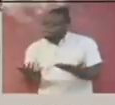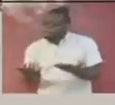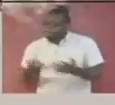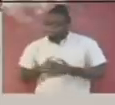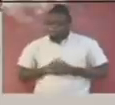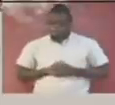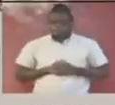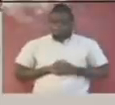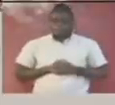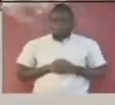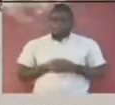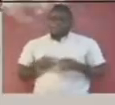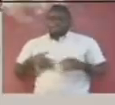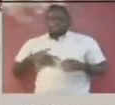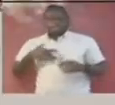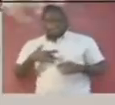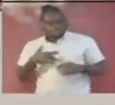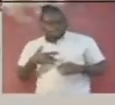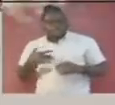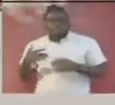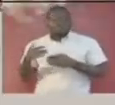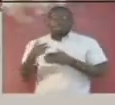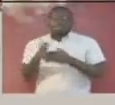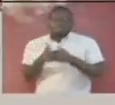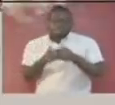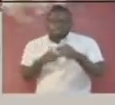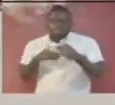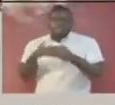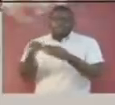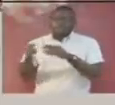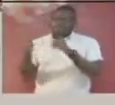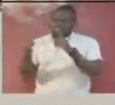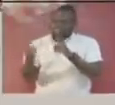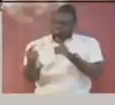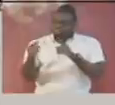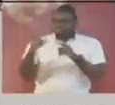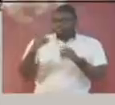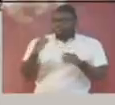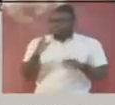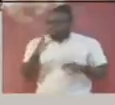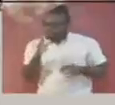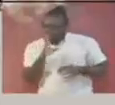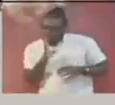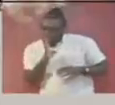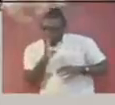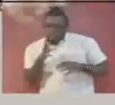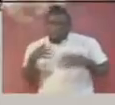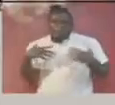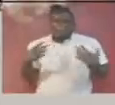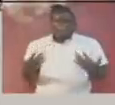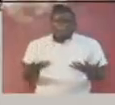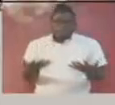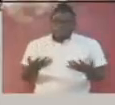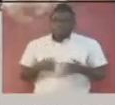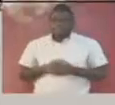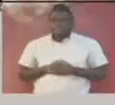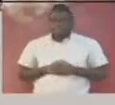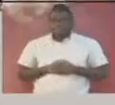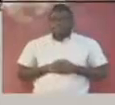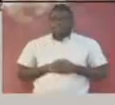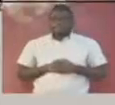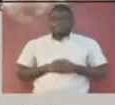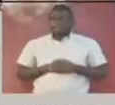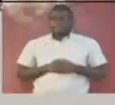comfortable talking to you about it so that you can help them. Remind them that it's okay to feel a little bit anxious sometimes. We